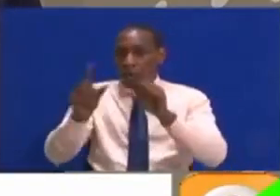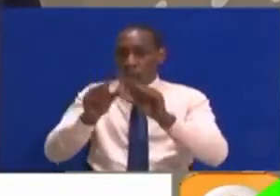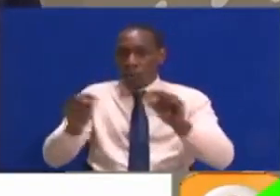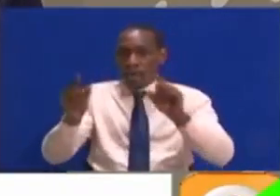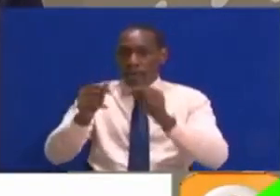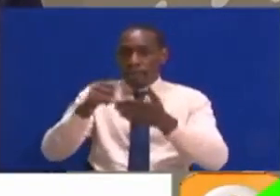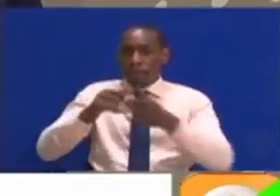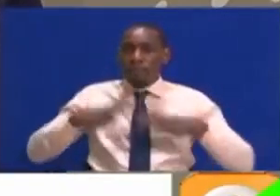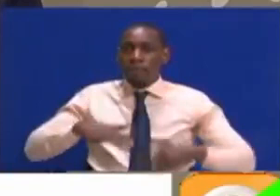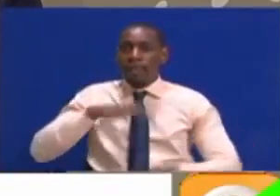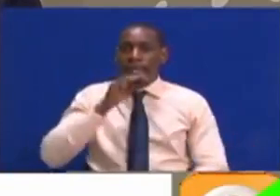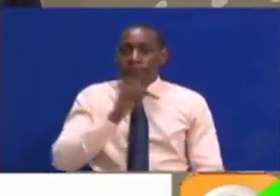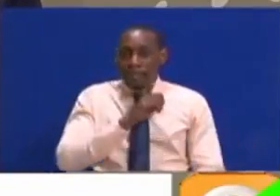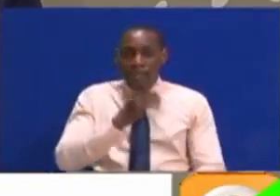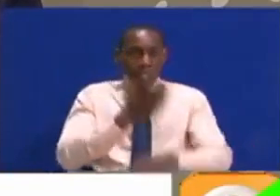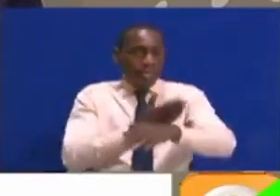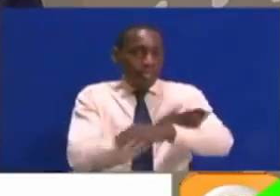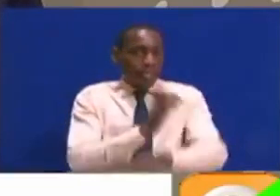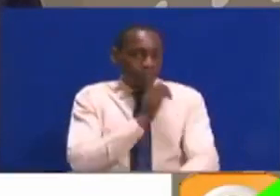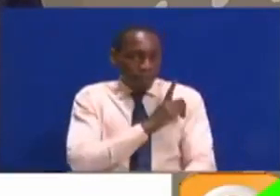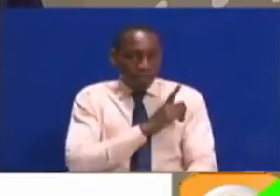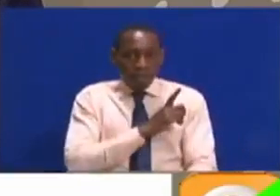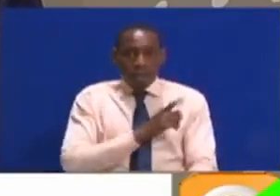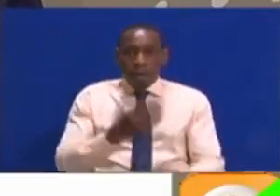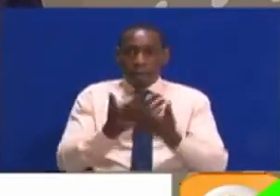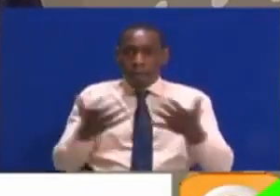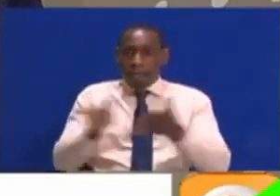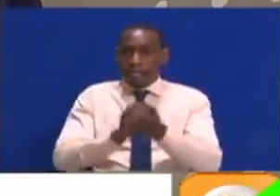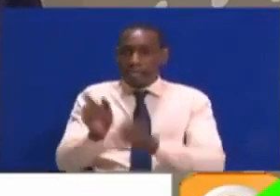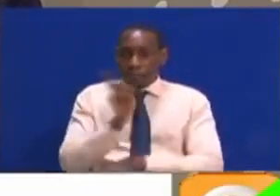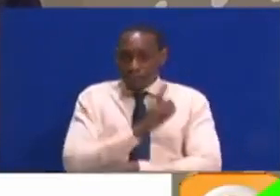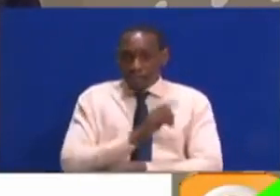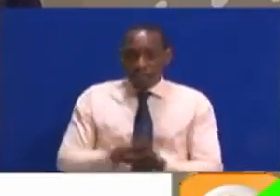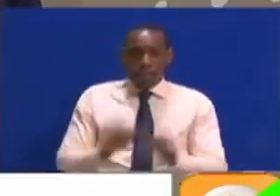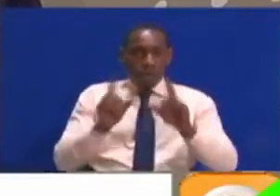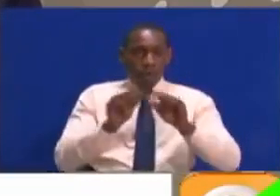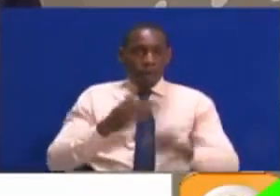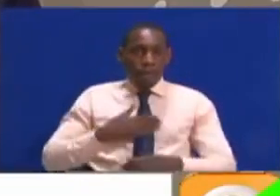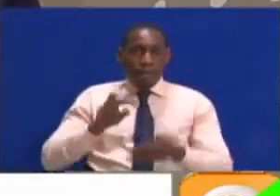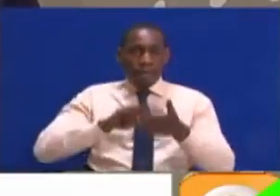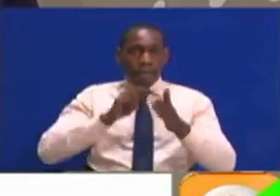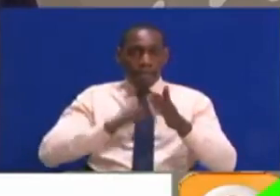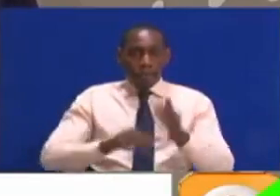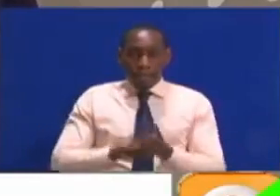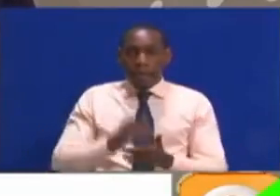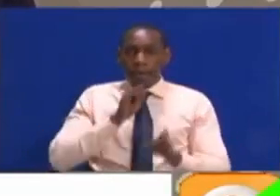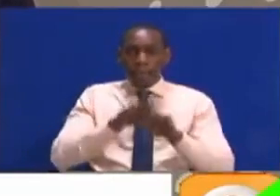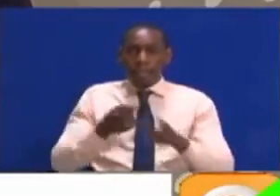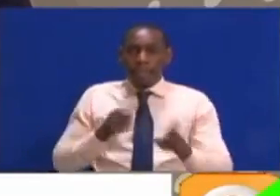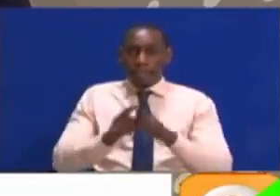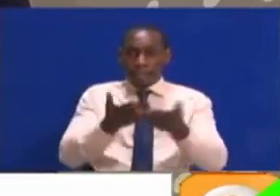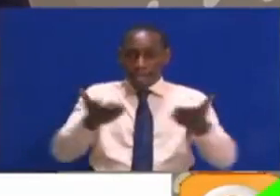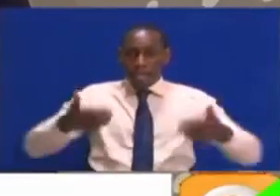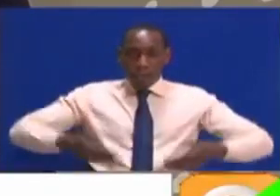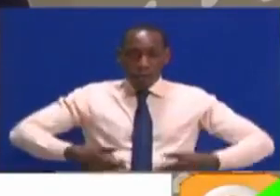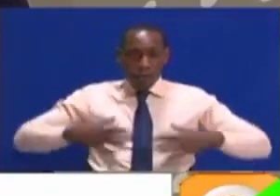about those who died, were injured, or lost property. So what am I saying? Brothers and sisters, young